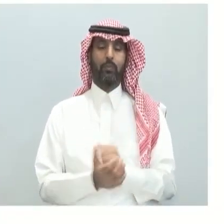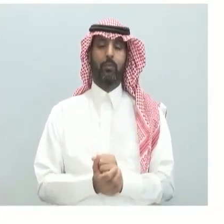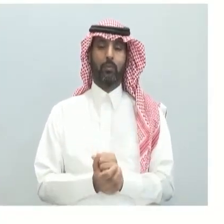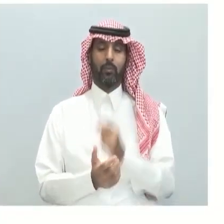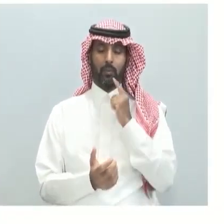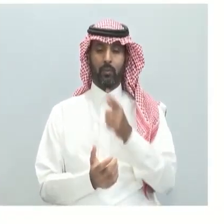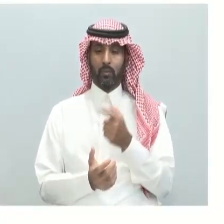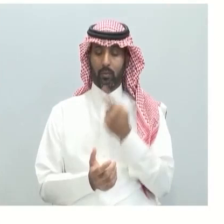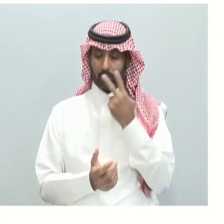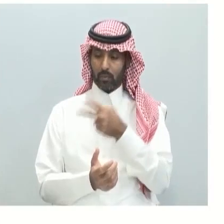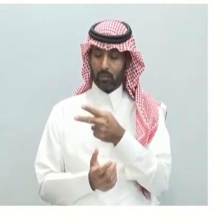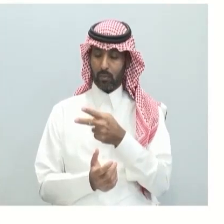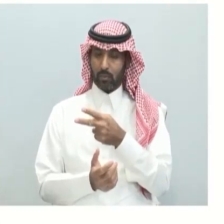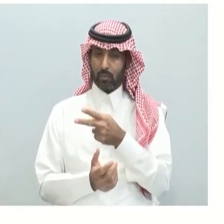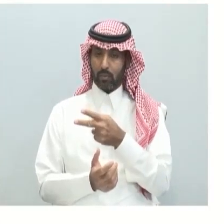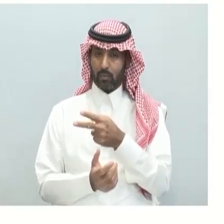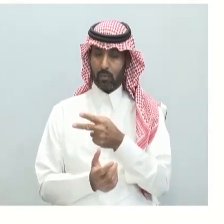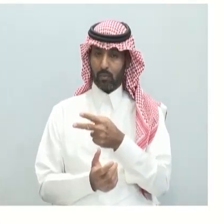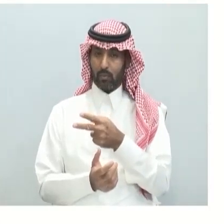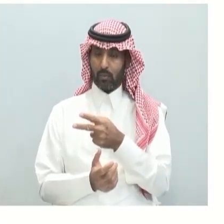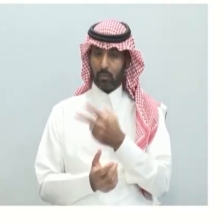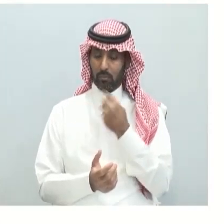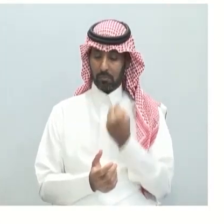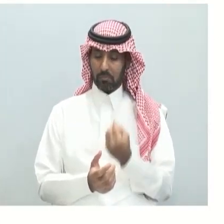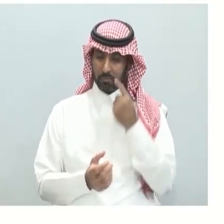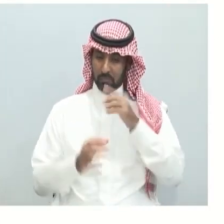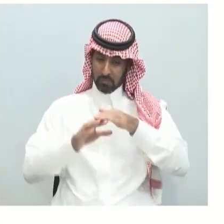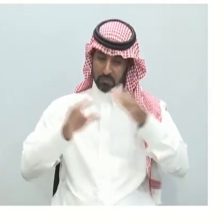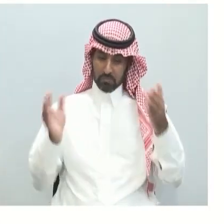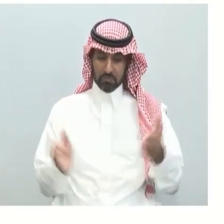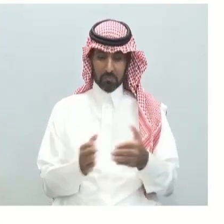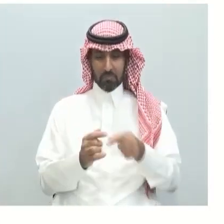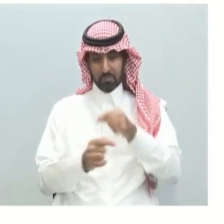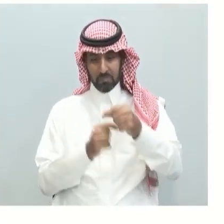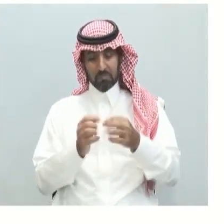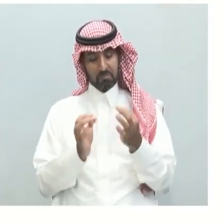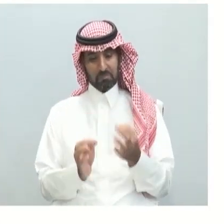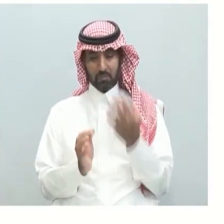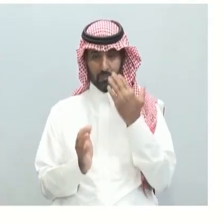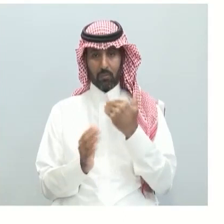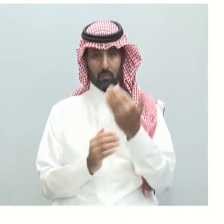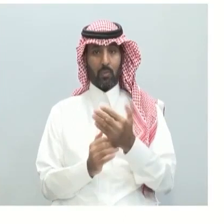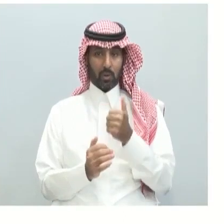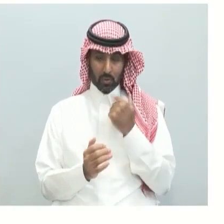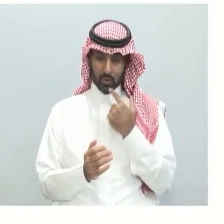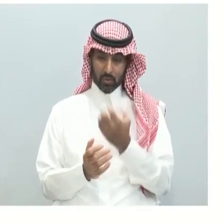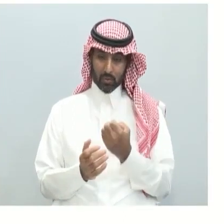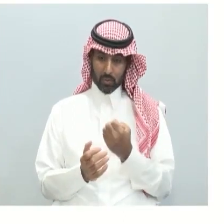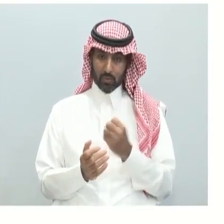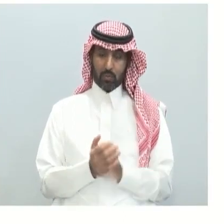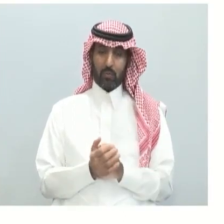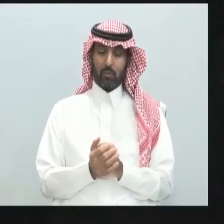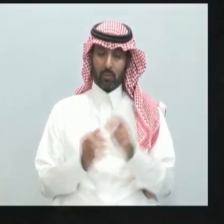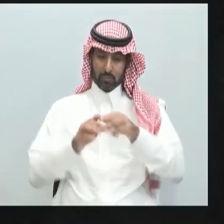you attracted to things that are packaged nicely? Why or why not? Of course we are attracted. If an item